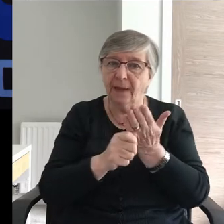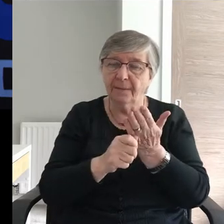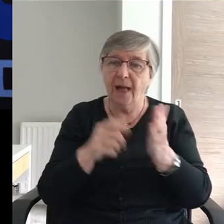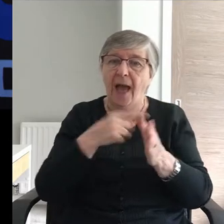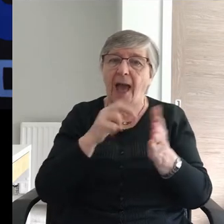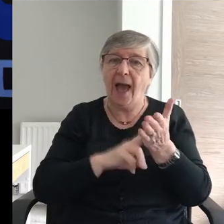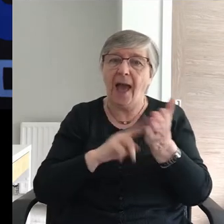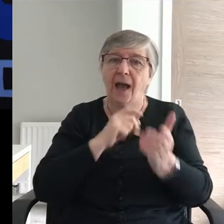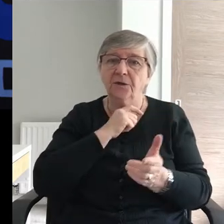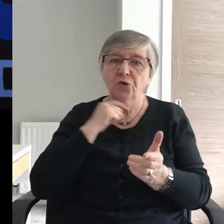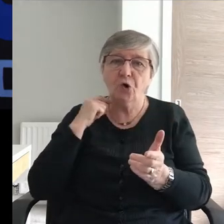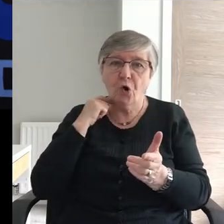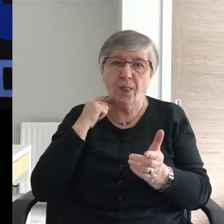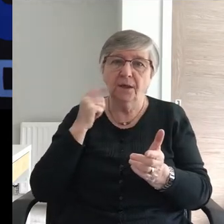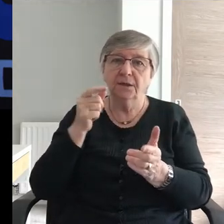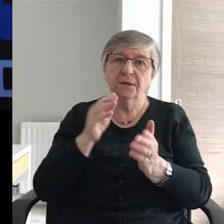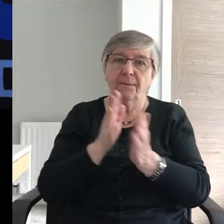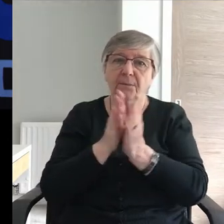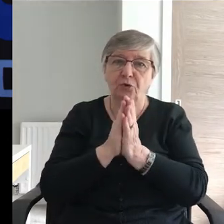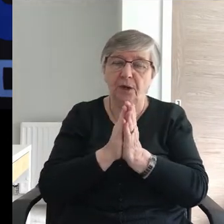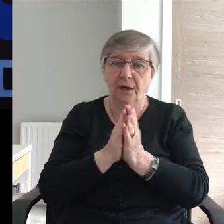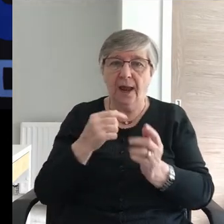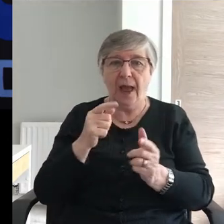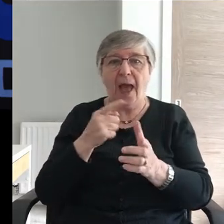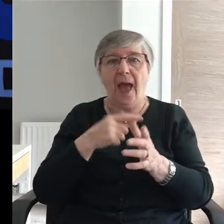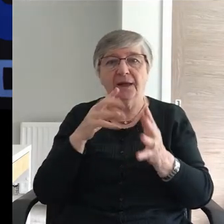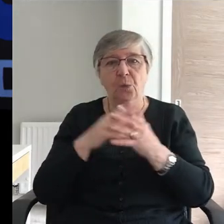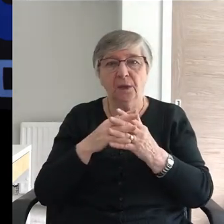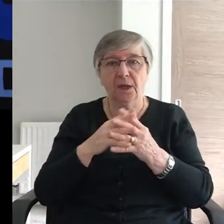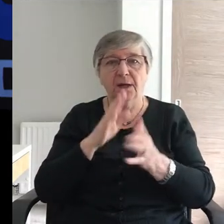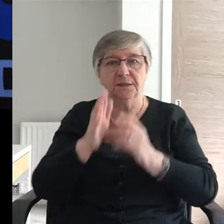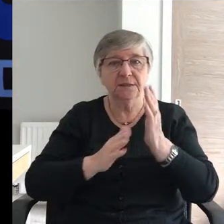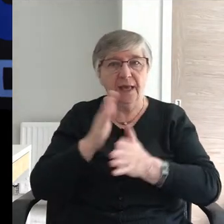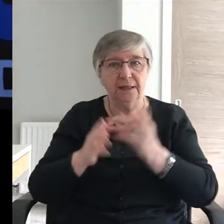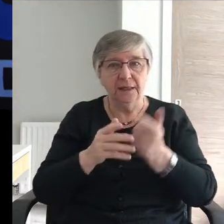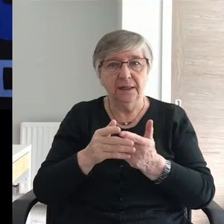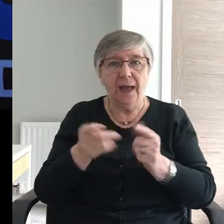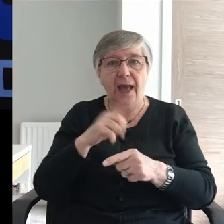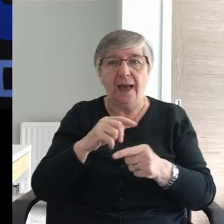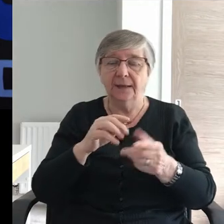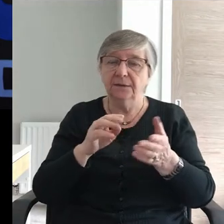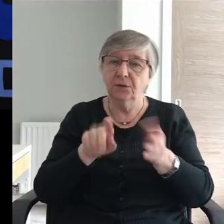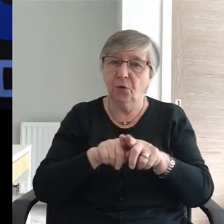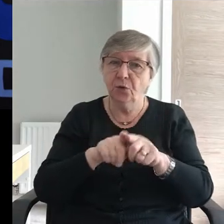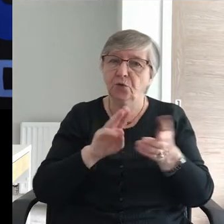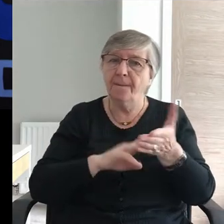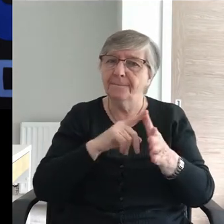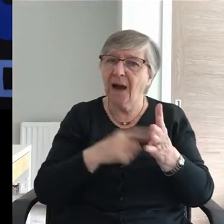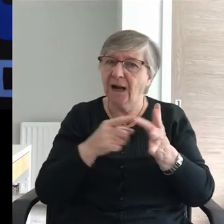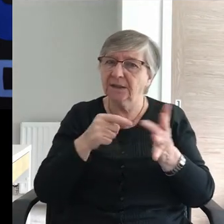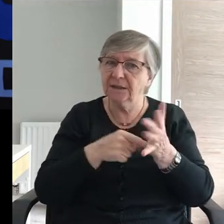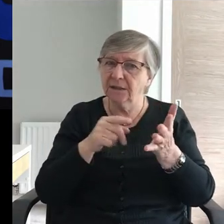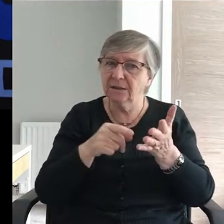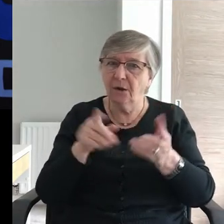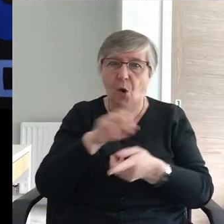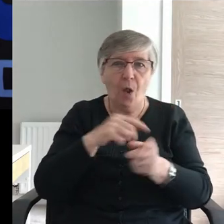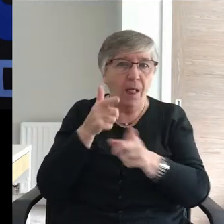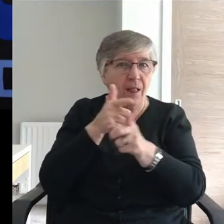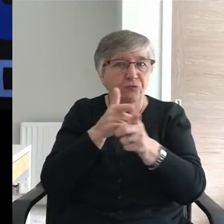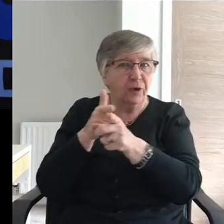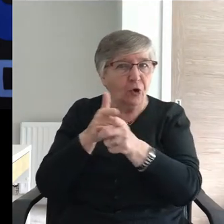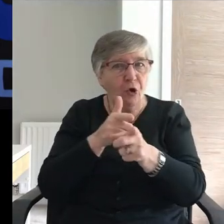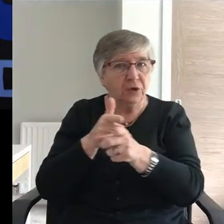the prayer for others, Anna Weir, who's doing the signing, and I'd also like to thank Martin Grant, who does all the